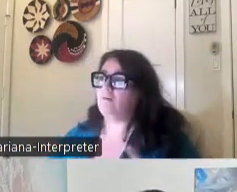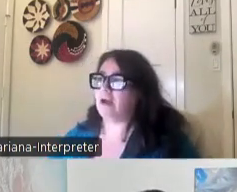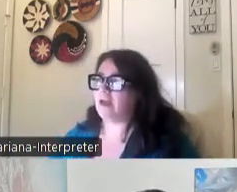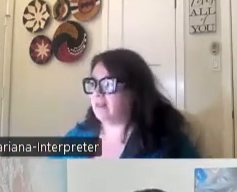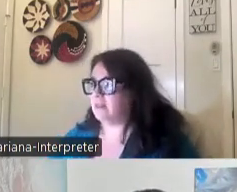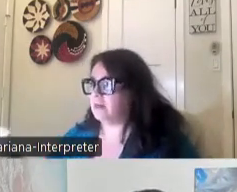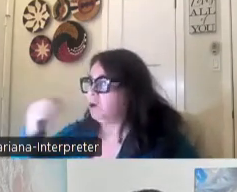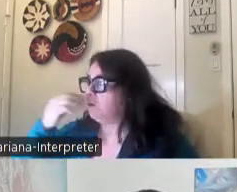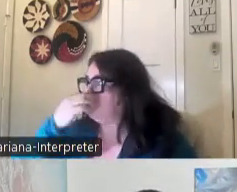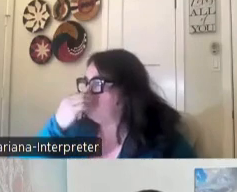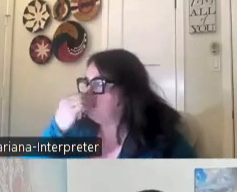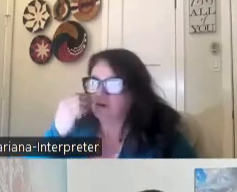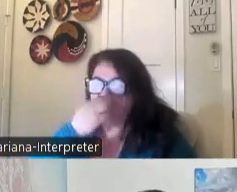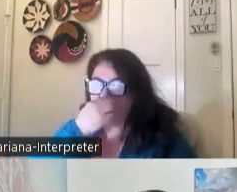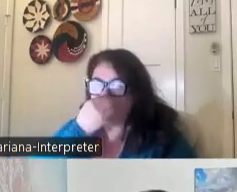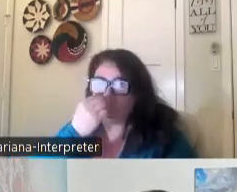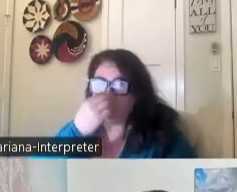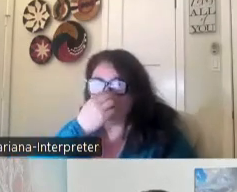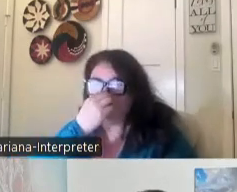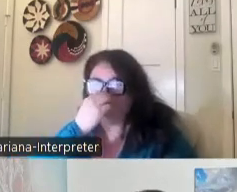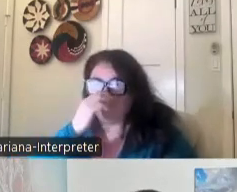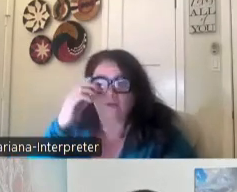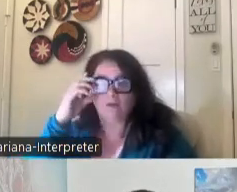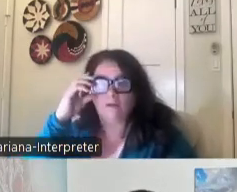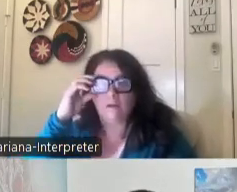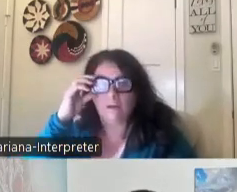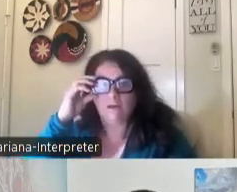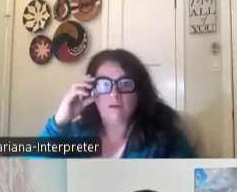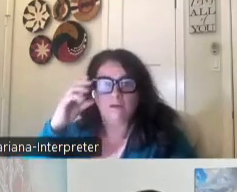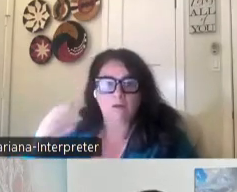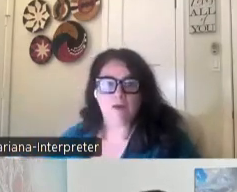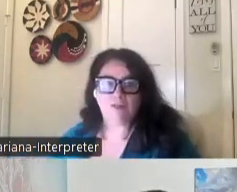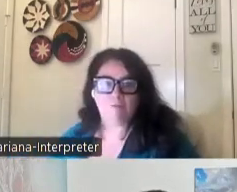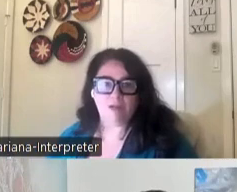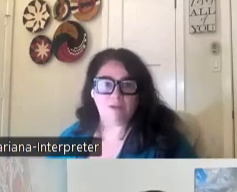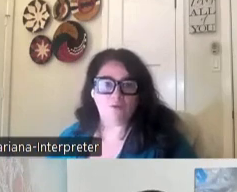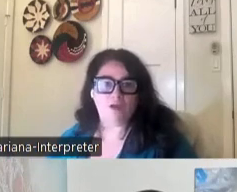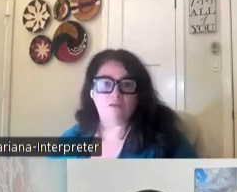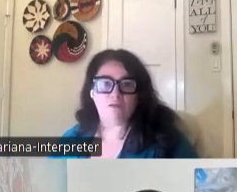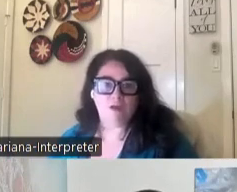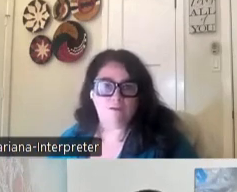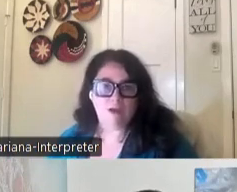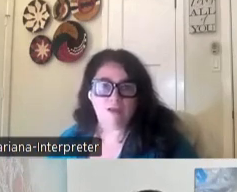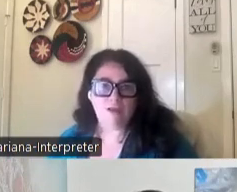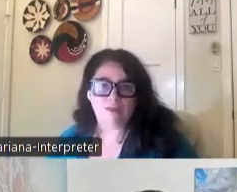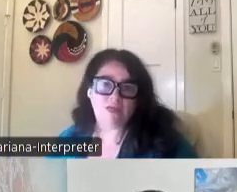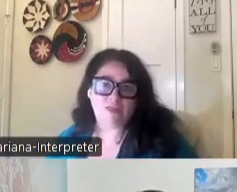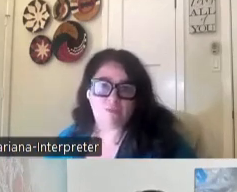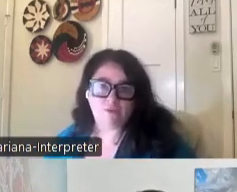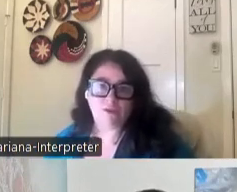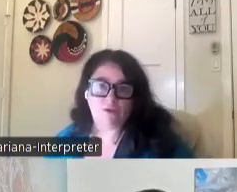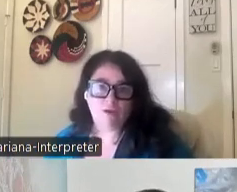by about 7% per degree centigrade or about 4% per degree Fahrenheit of warming.